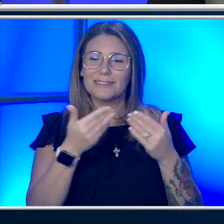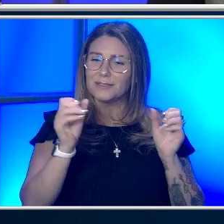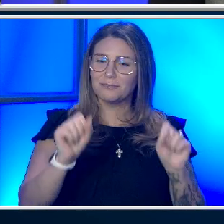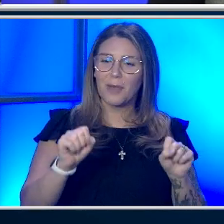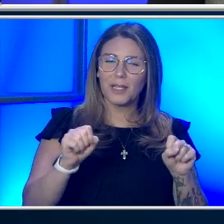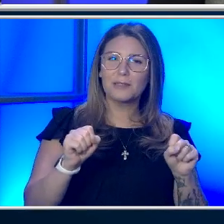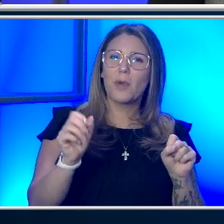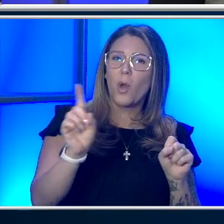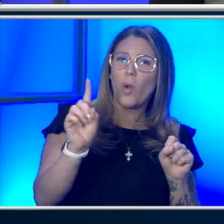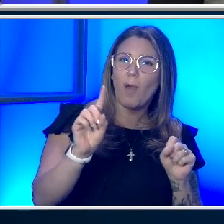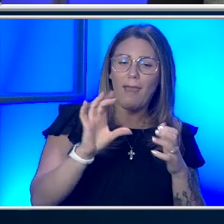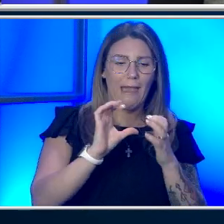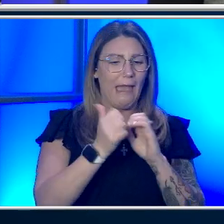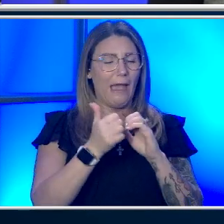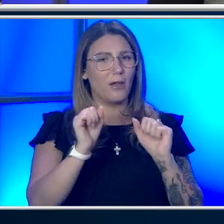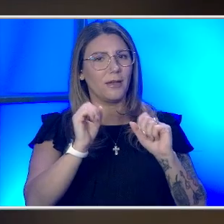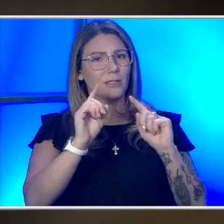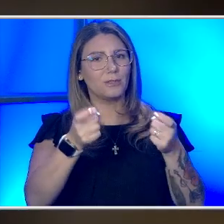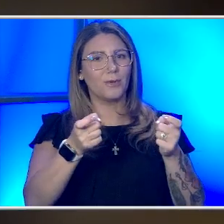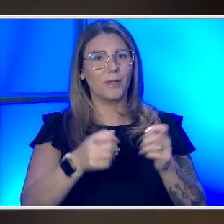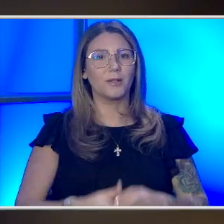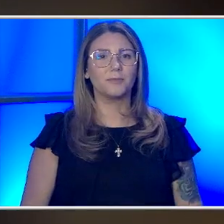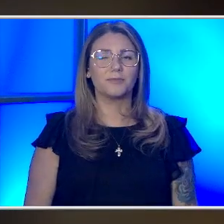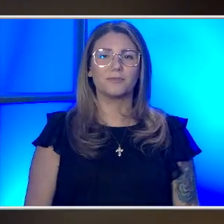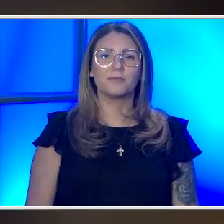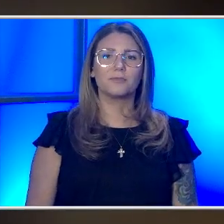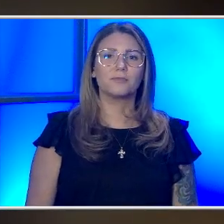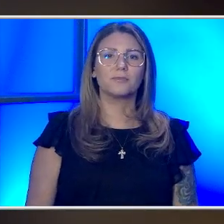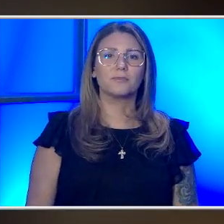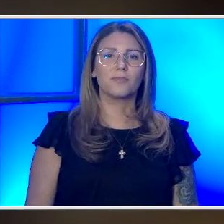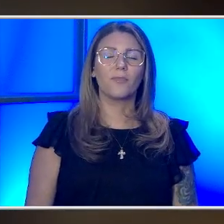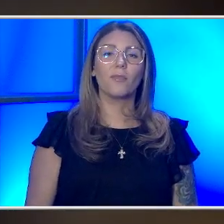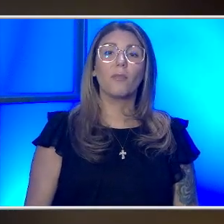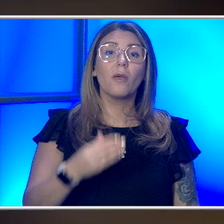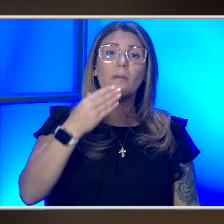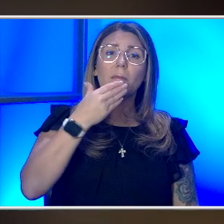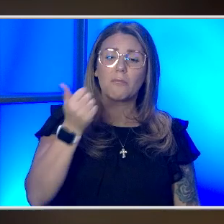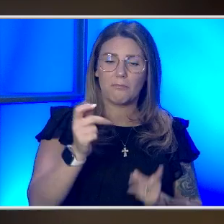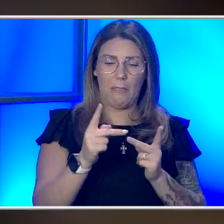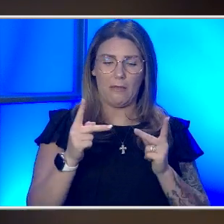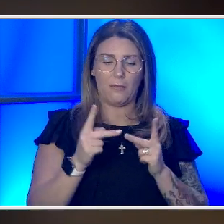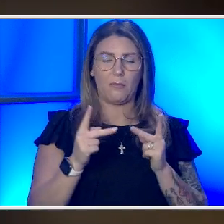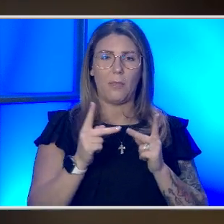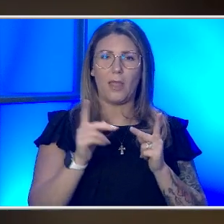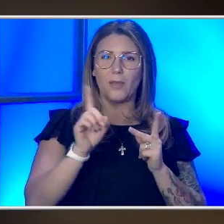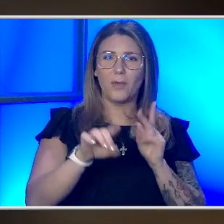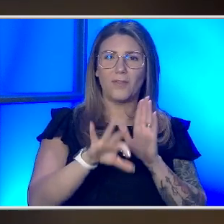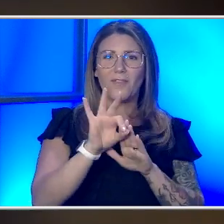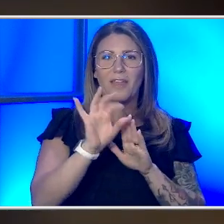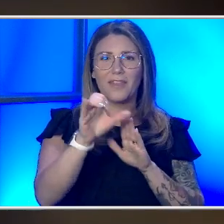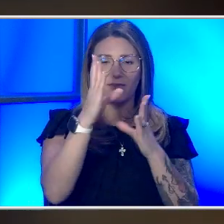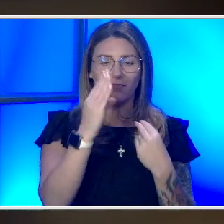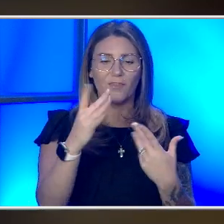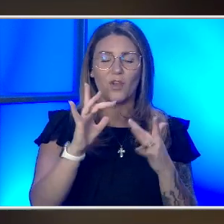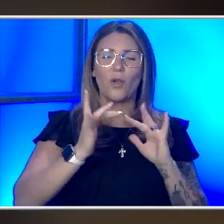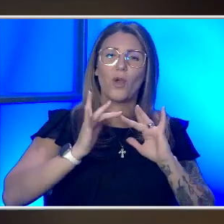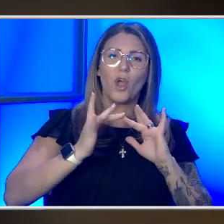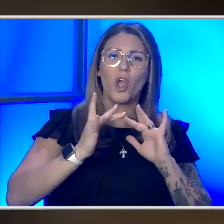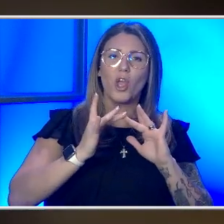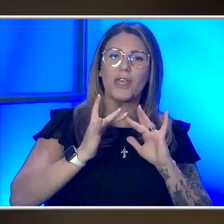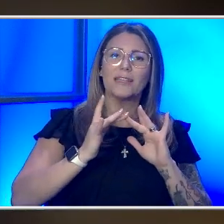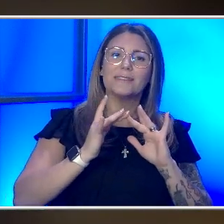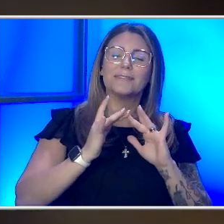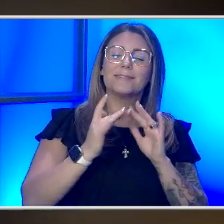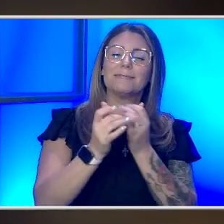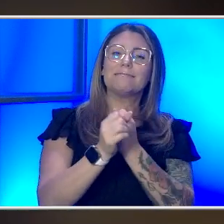we can donate. Yeah, the best place for you to find that information is going to be online at savealifenow.org.